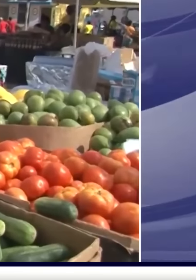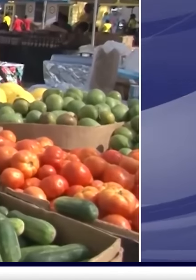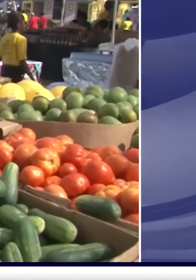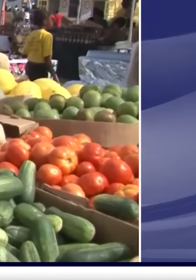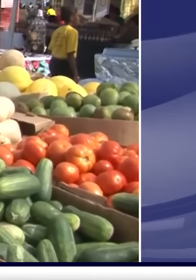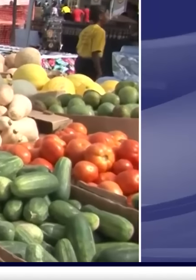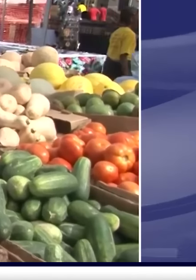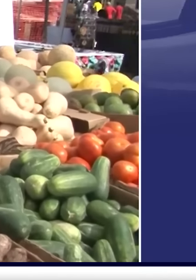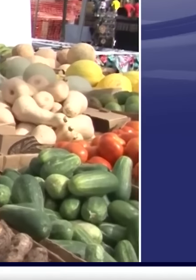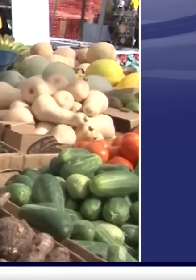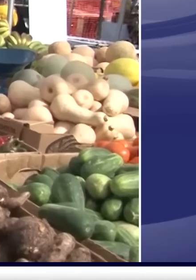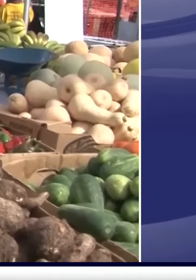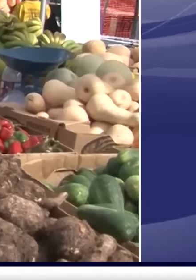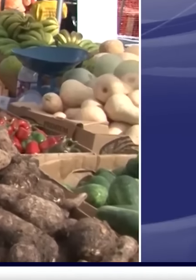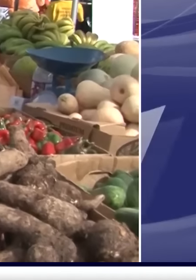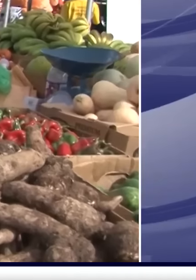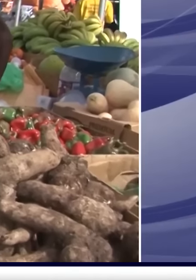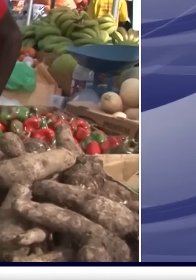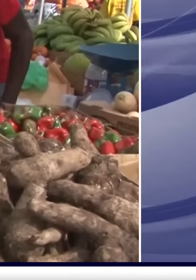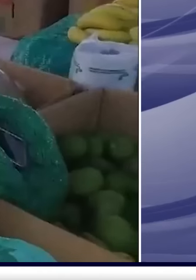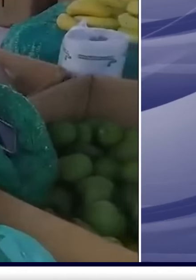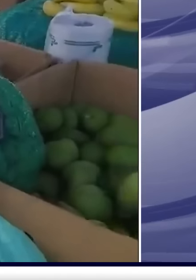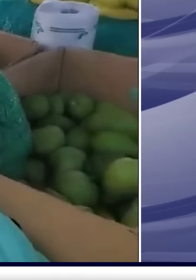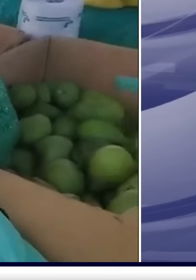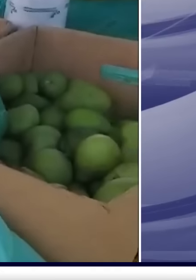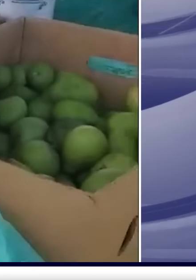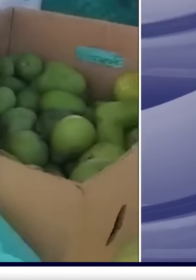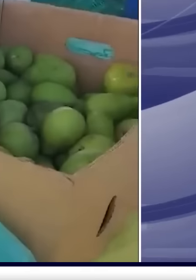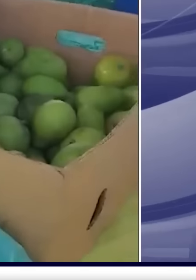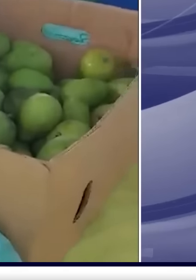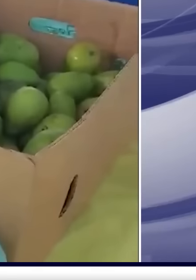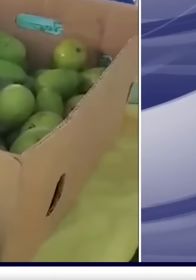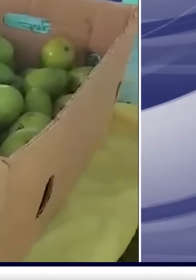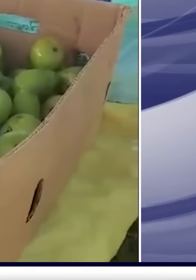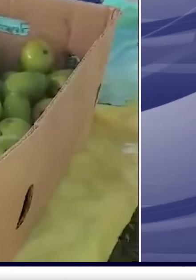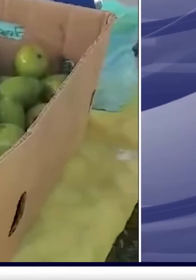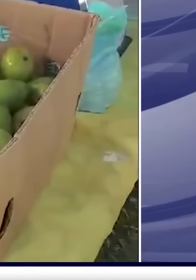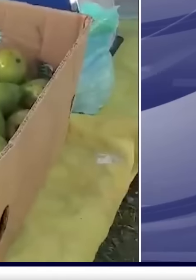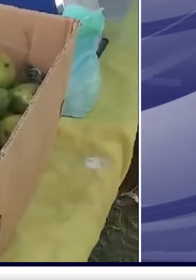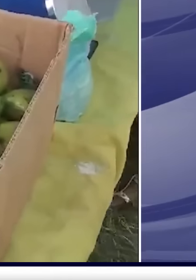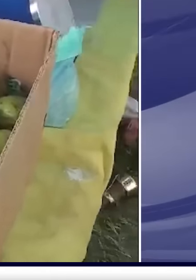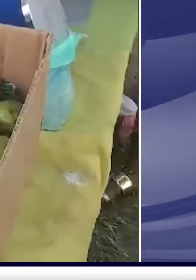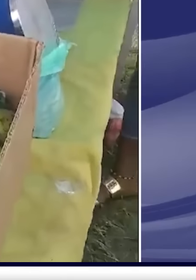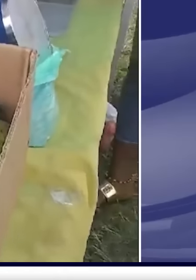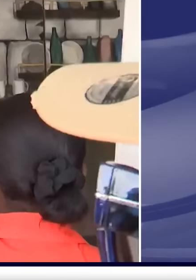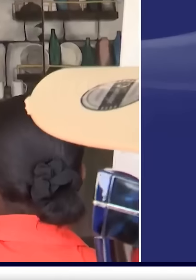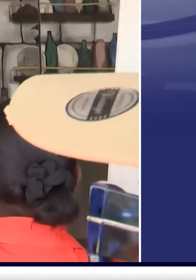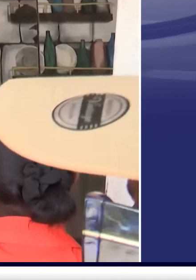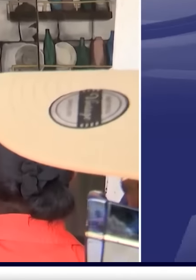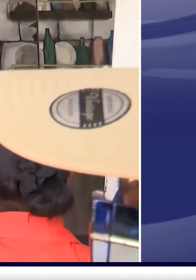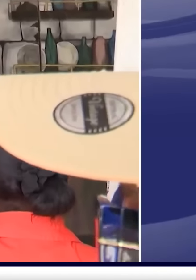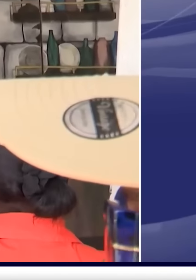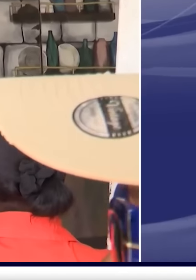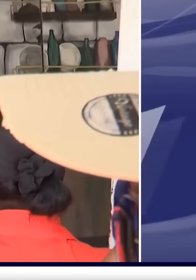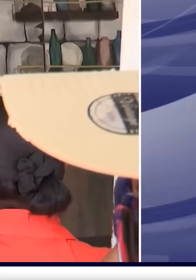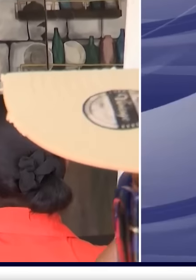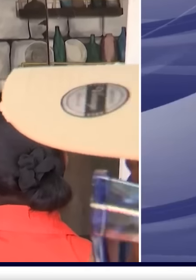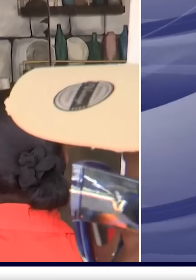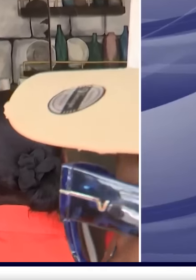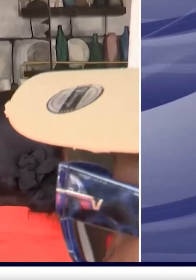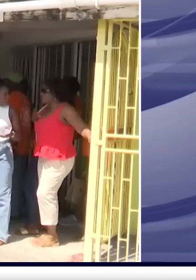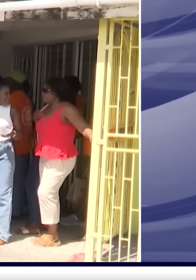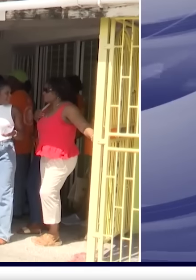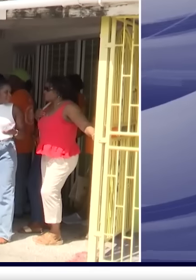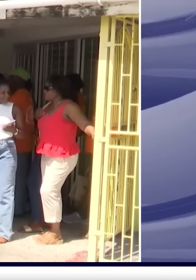Coming up in NewsNight, concerns over the availability of some vegetables for Christmas. A heritage tour, the feature